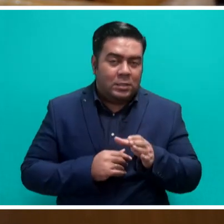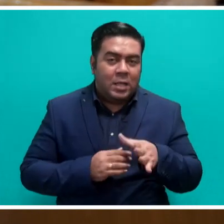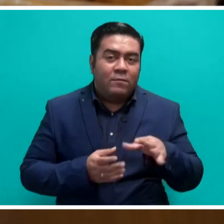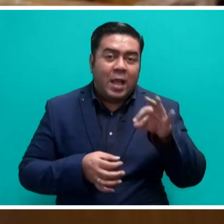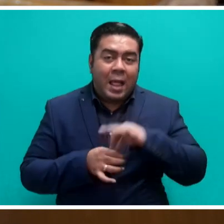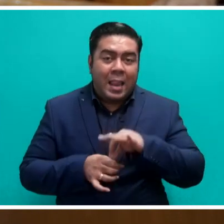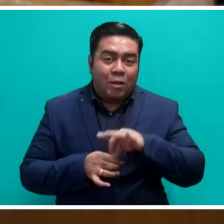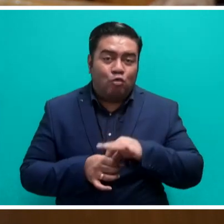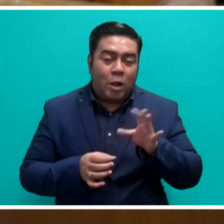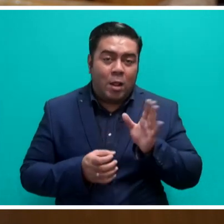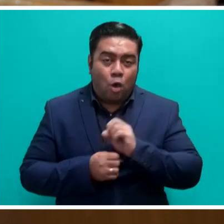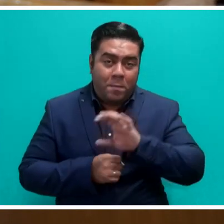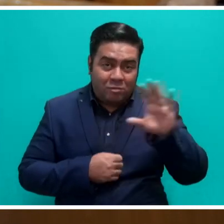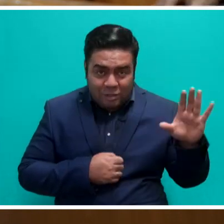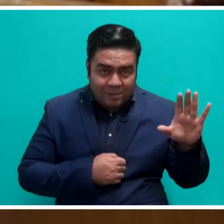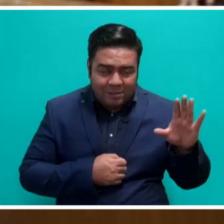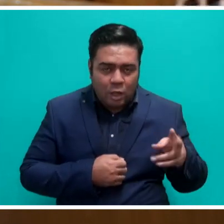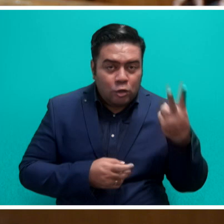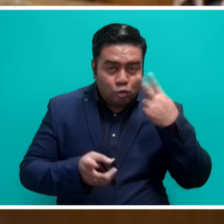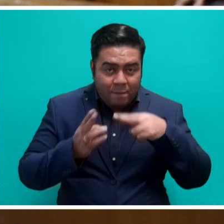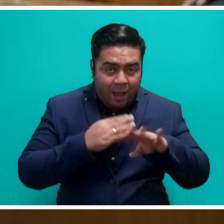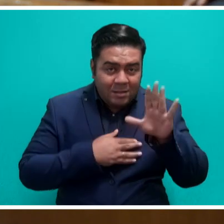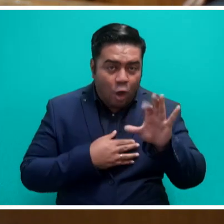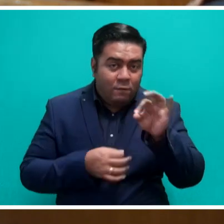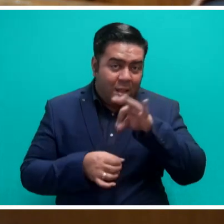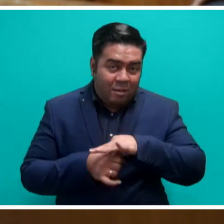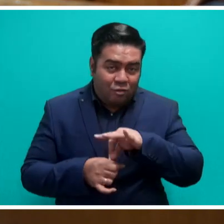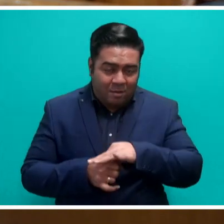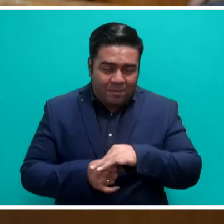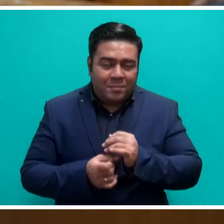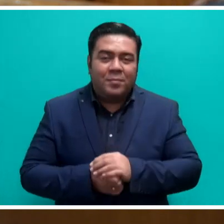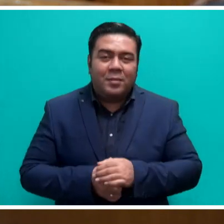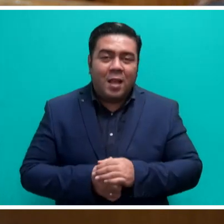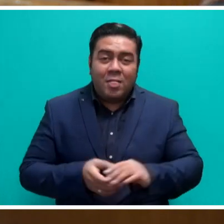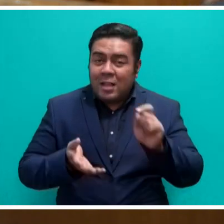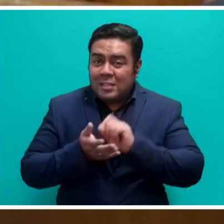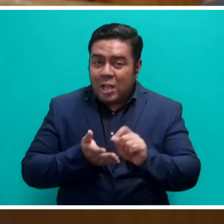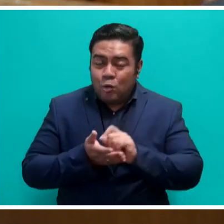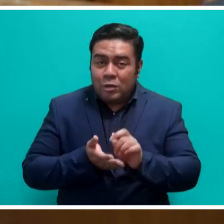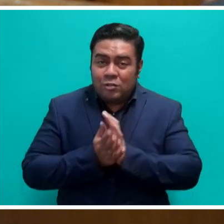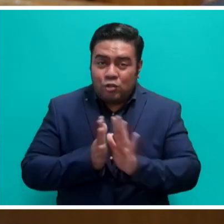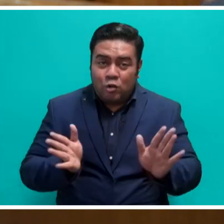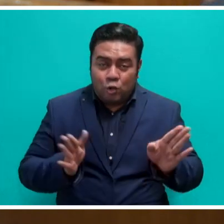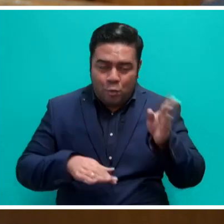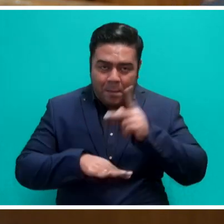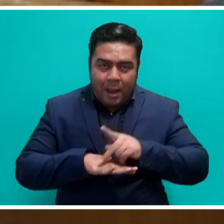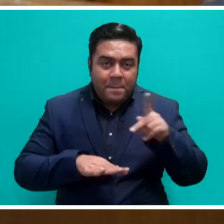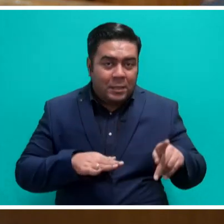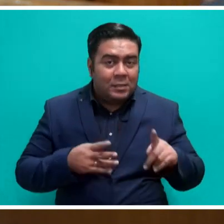Commission, the Supervisor of Elections, the Secretary General to Parliament,